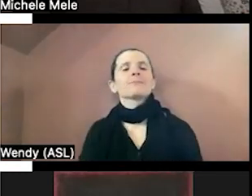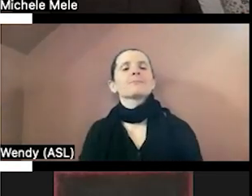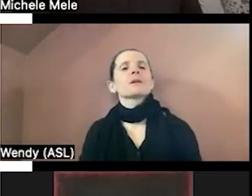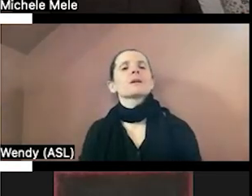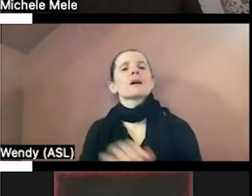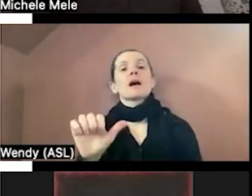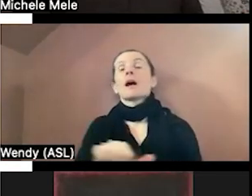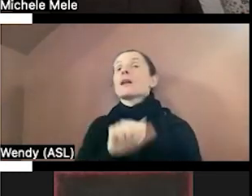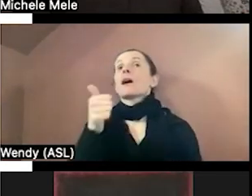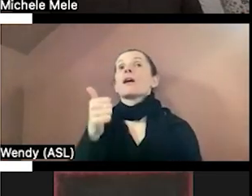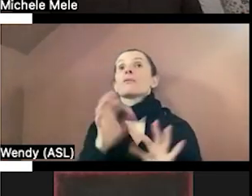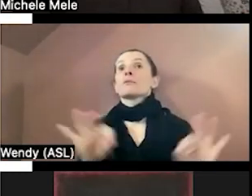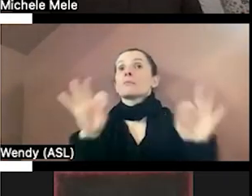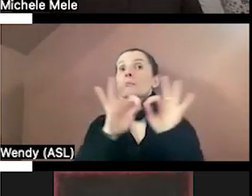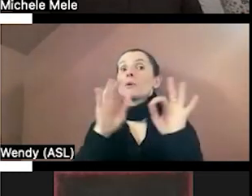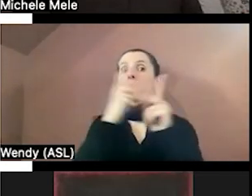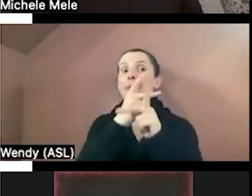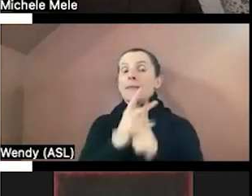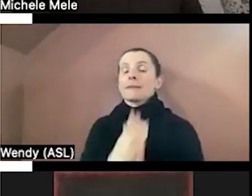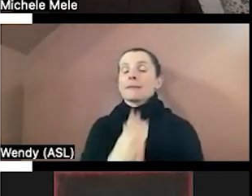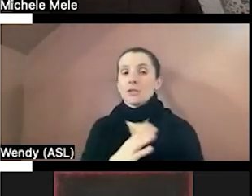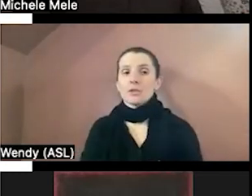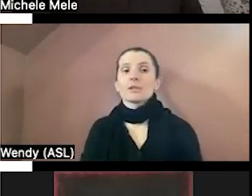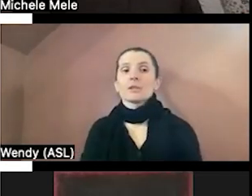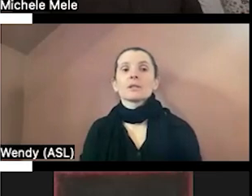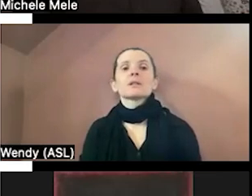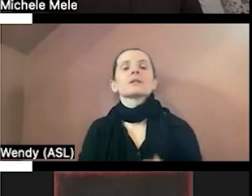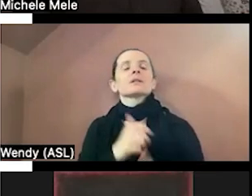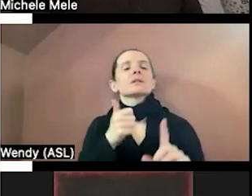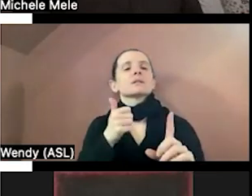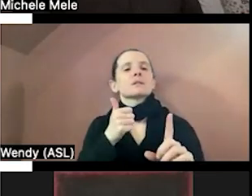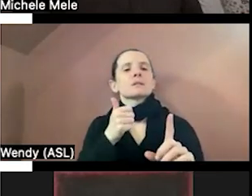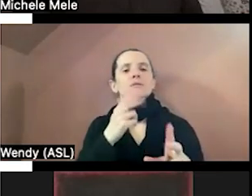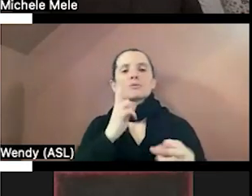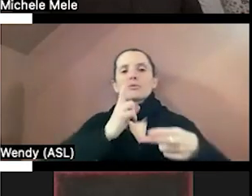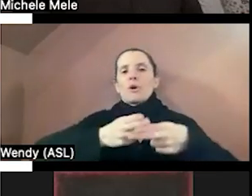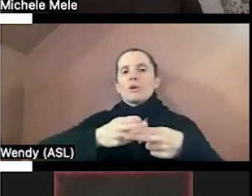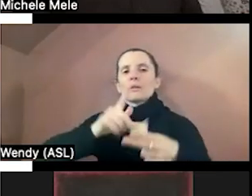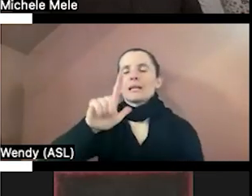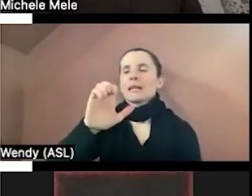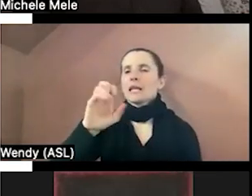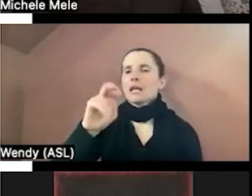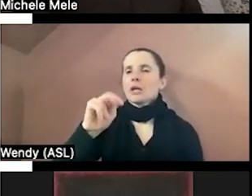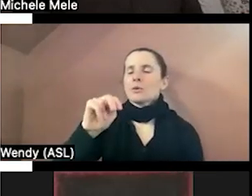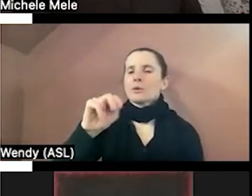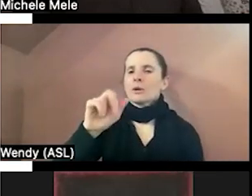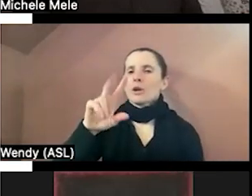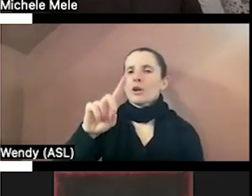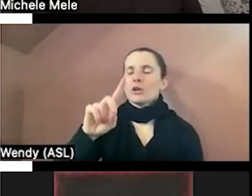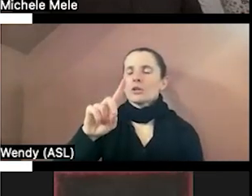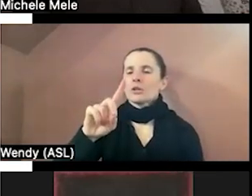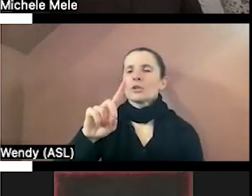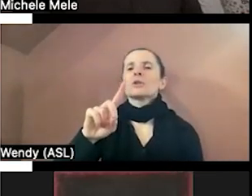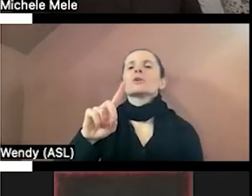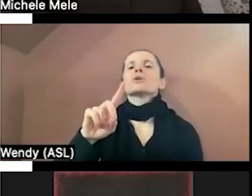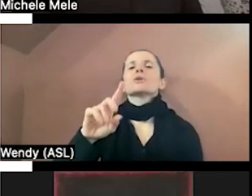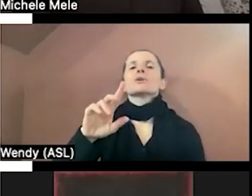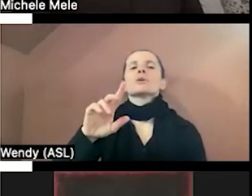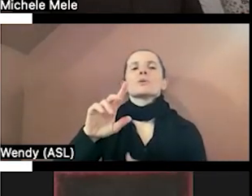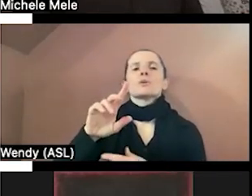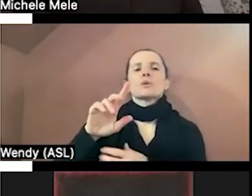prolific one, a Swiss man called Leonhard Euler. The German pronunciation should be Euler, but out of